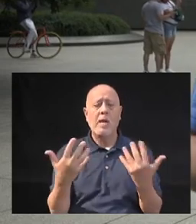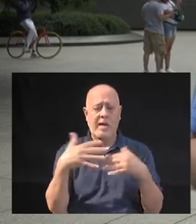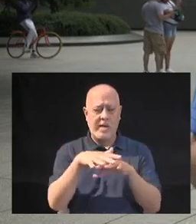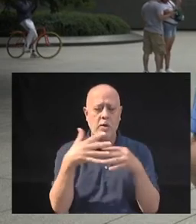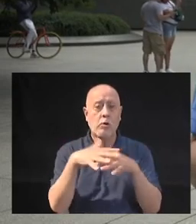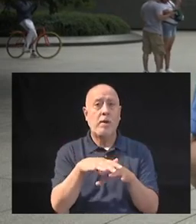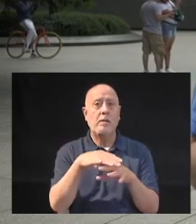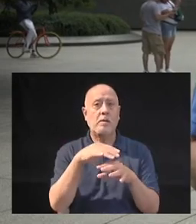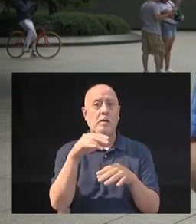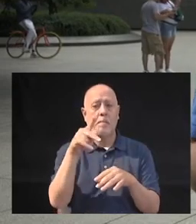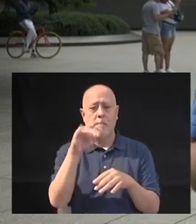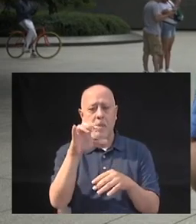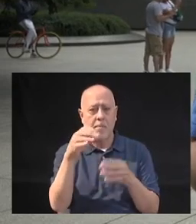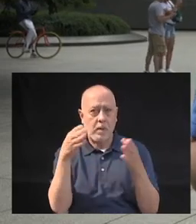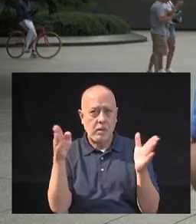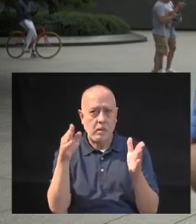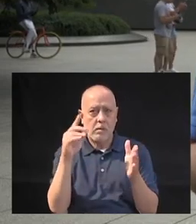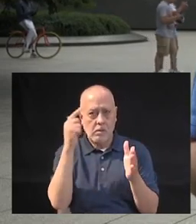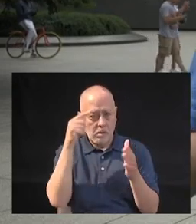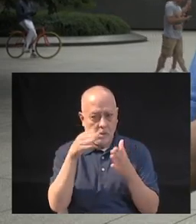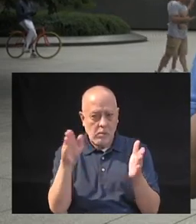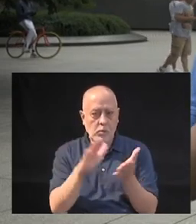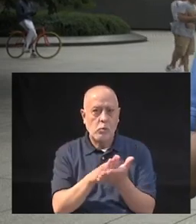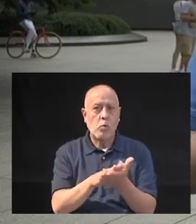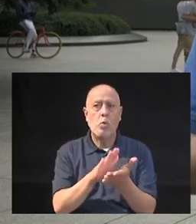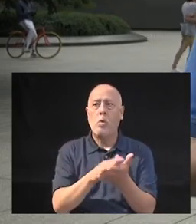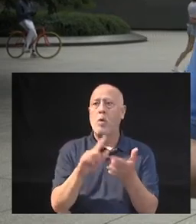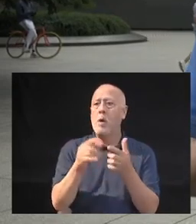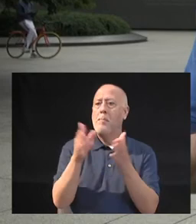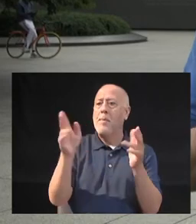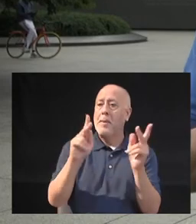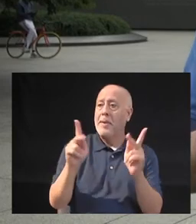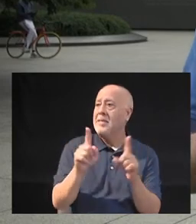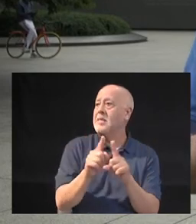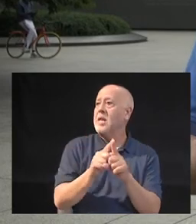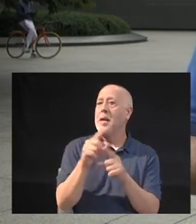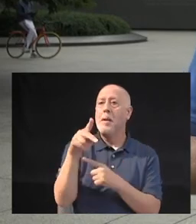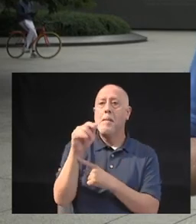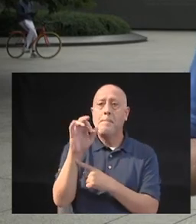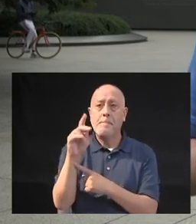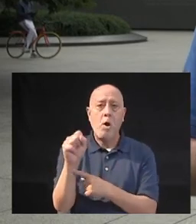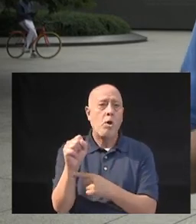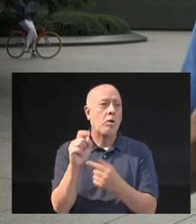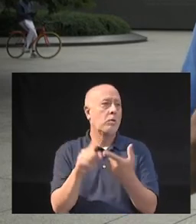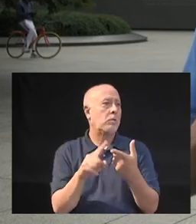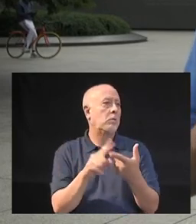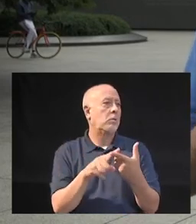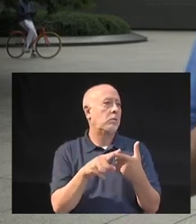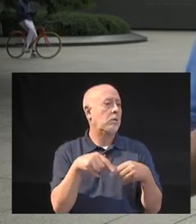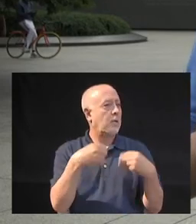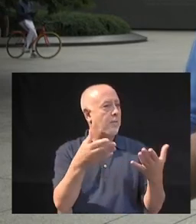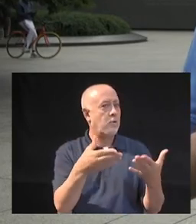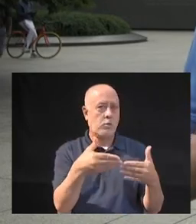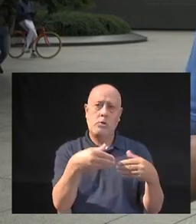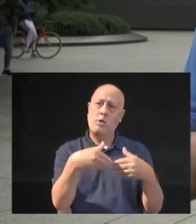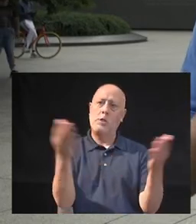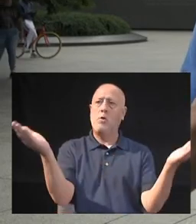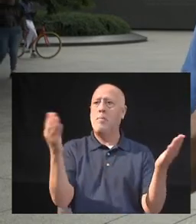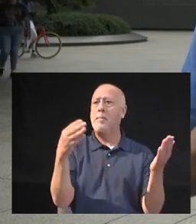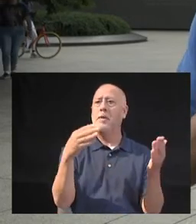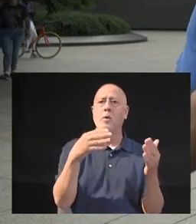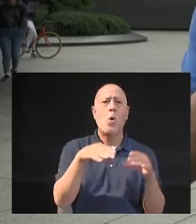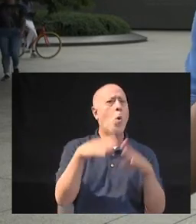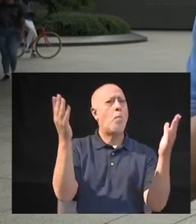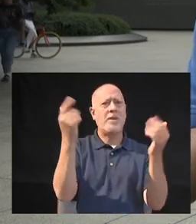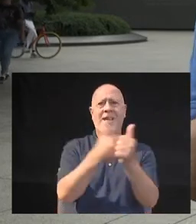public schools. It says that public places like parks and restroom facilities offered to the general public are open to